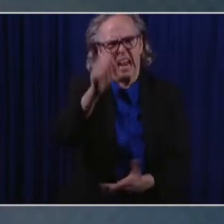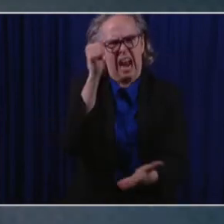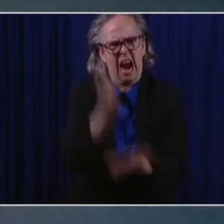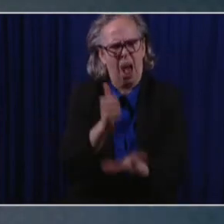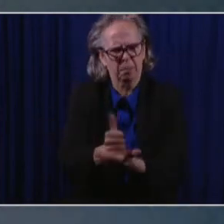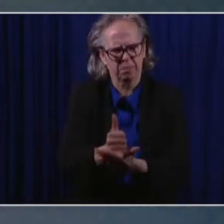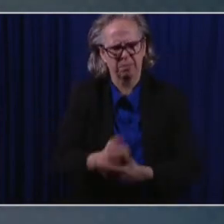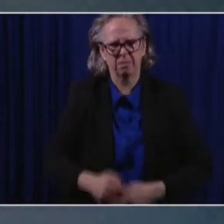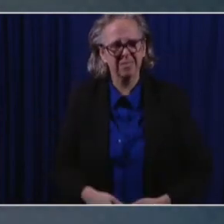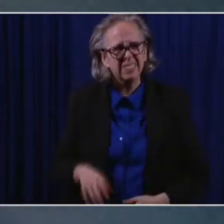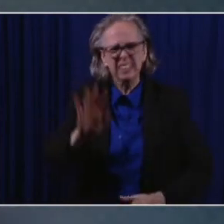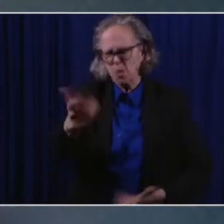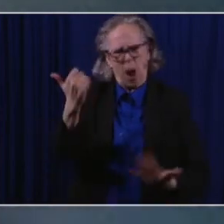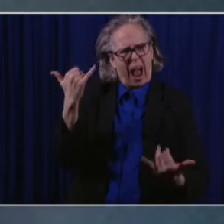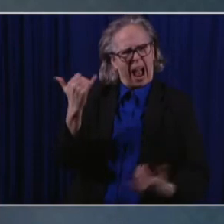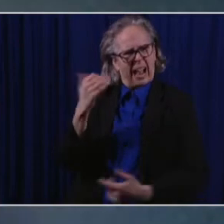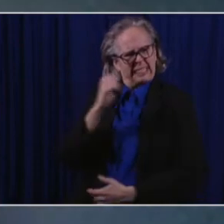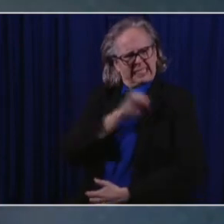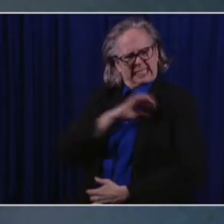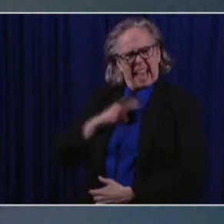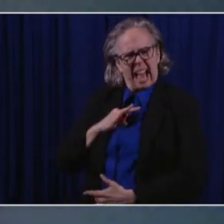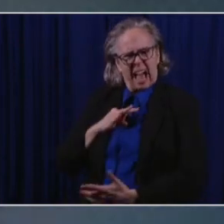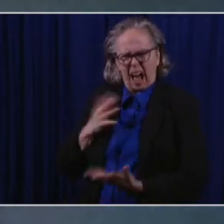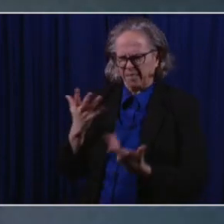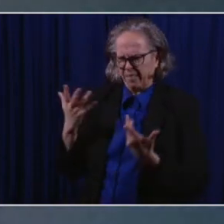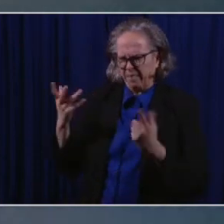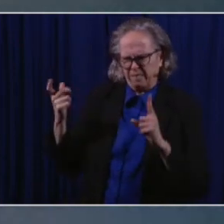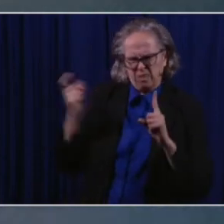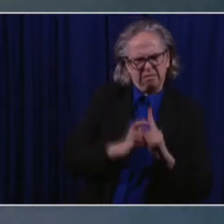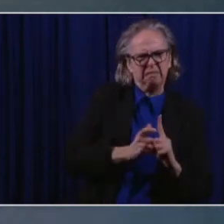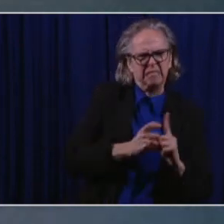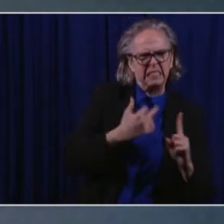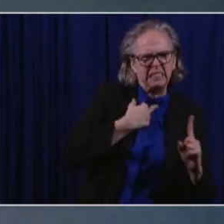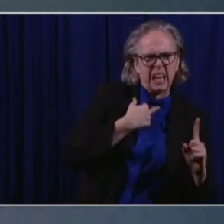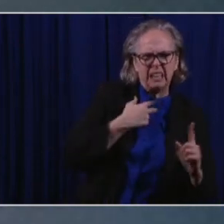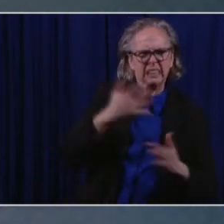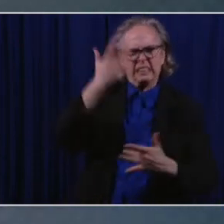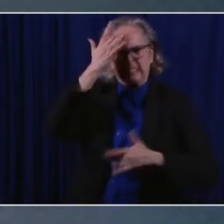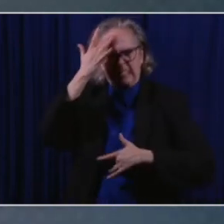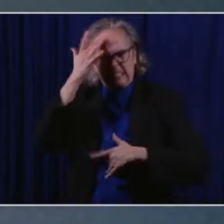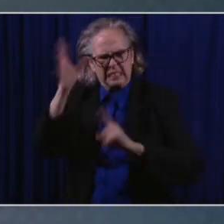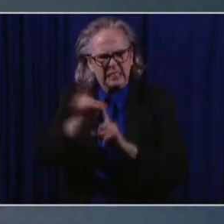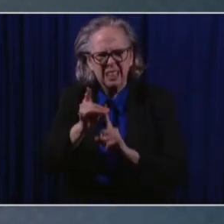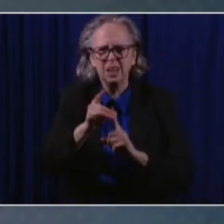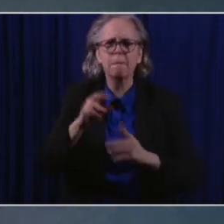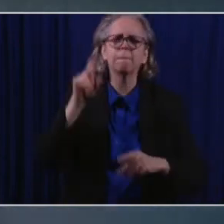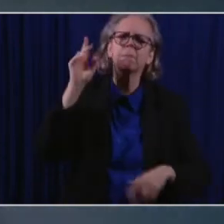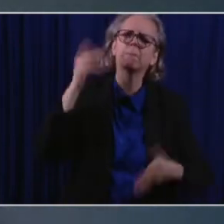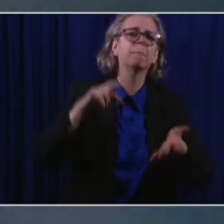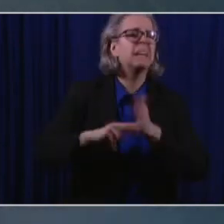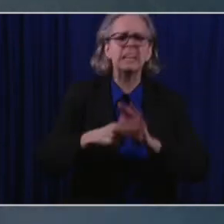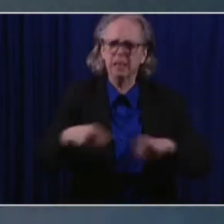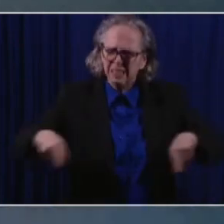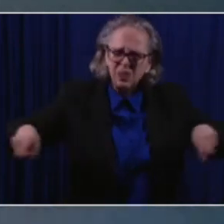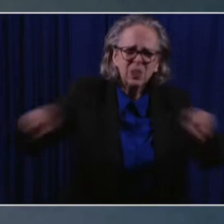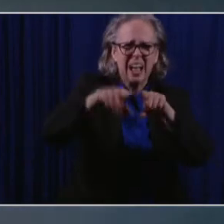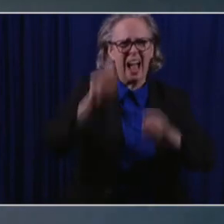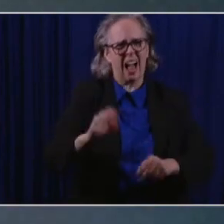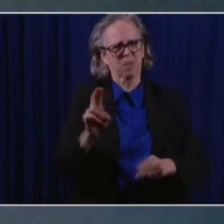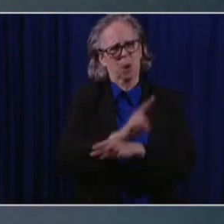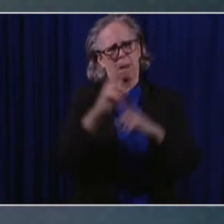mask, do social distancing, particularly during the upcoming holidays, and observe hand hygiene. And Governor, with that, I'll turn it back to